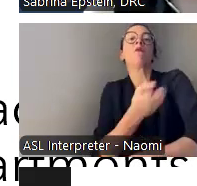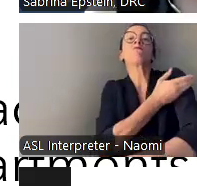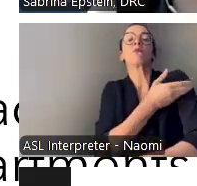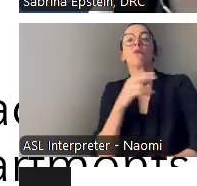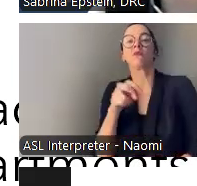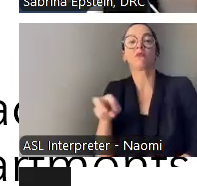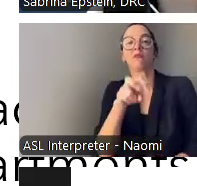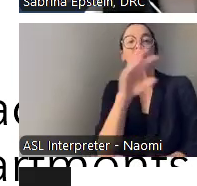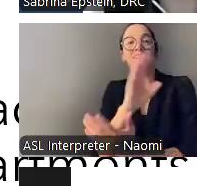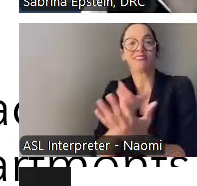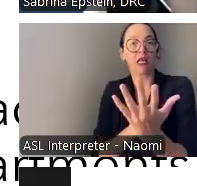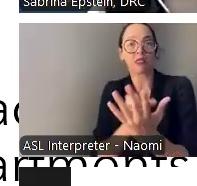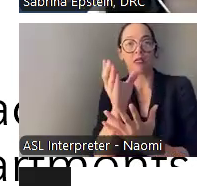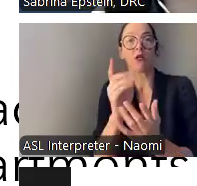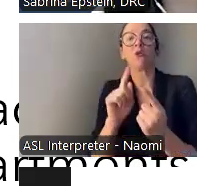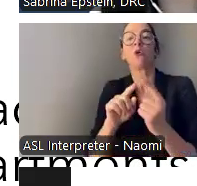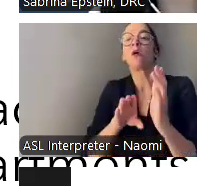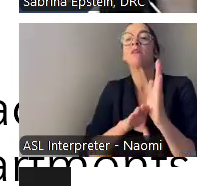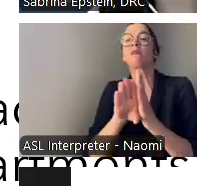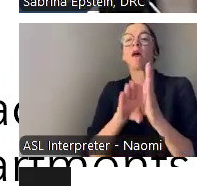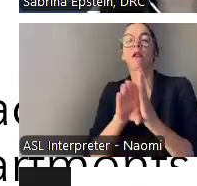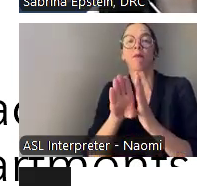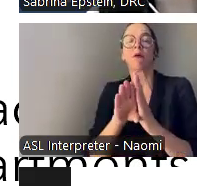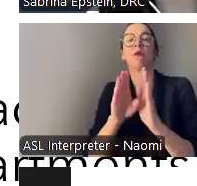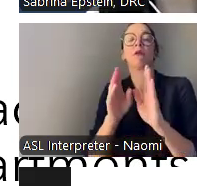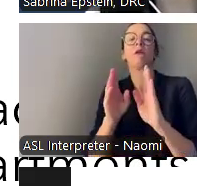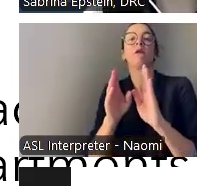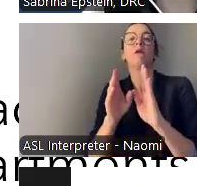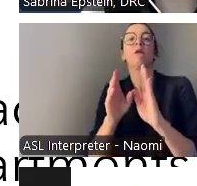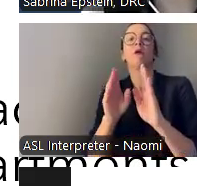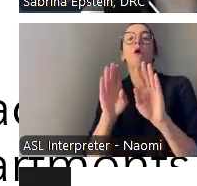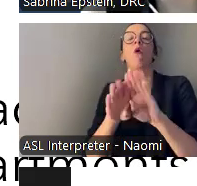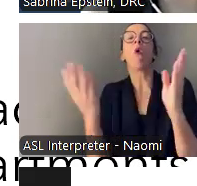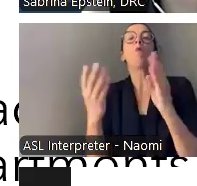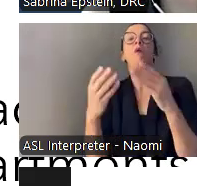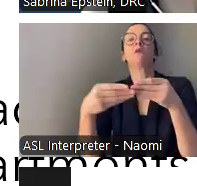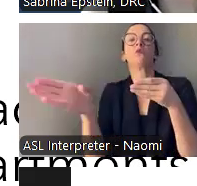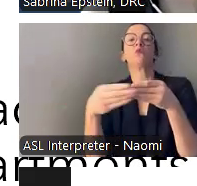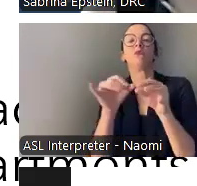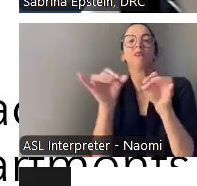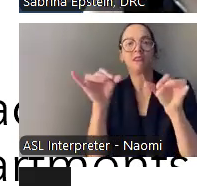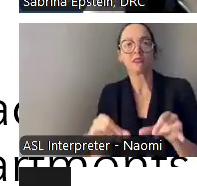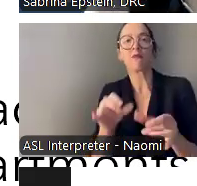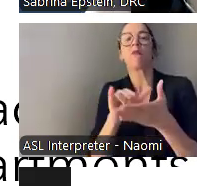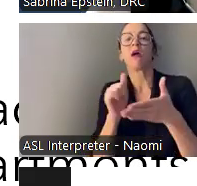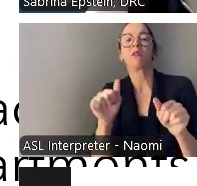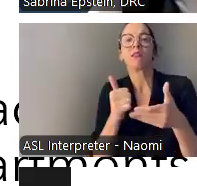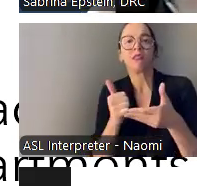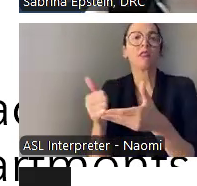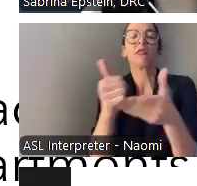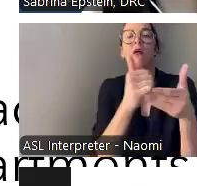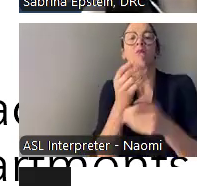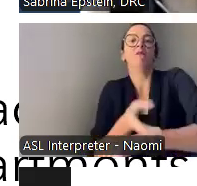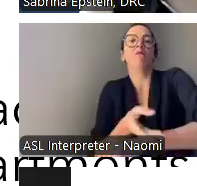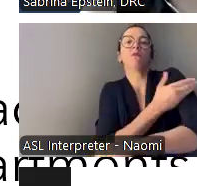door system that helps consumers access information and spans across programs and government departments, starting